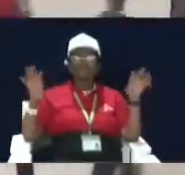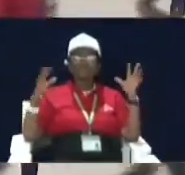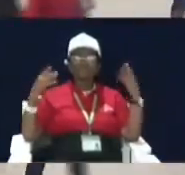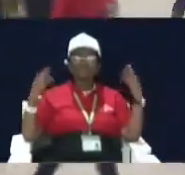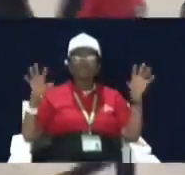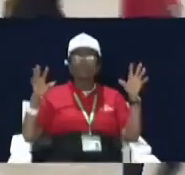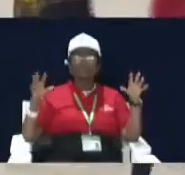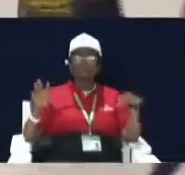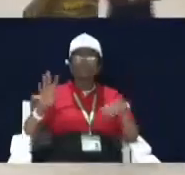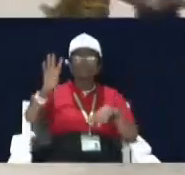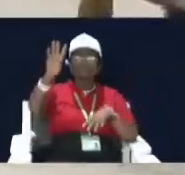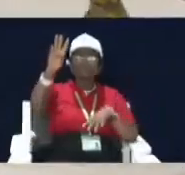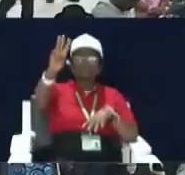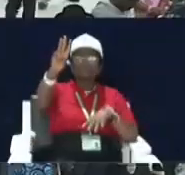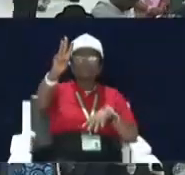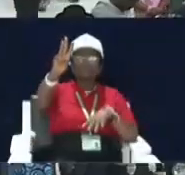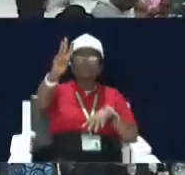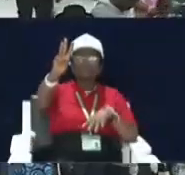Six.